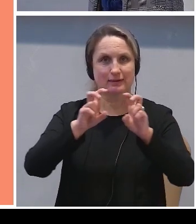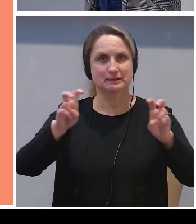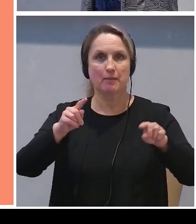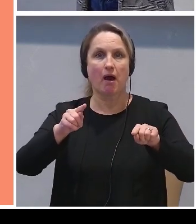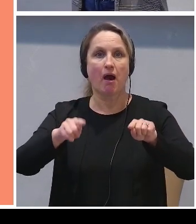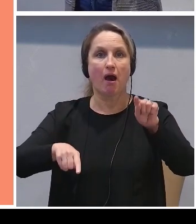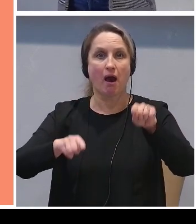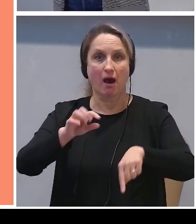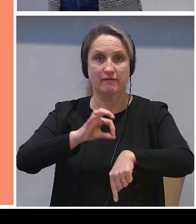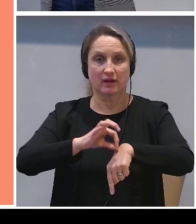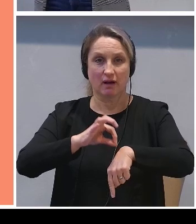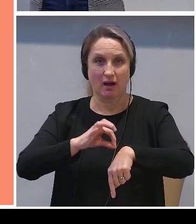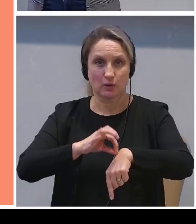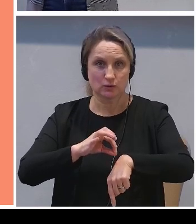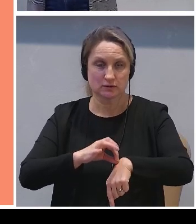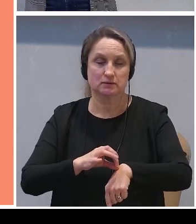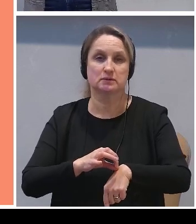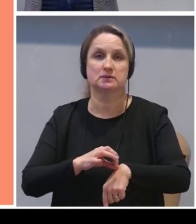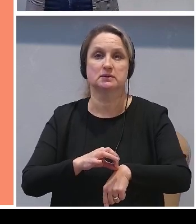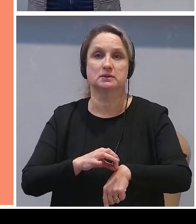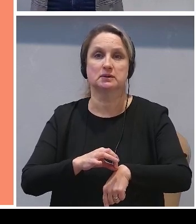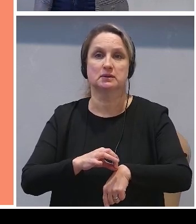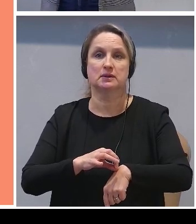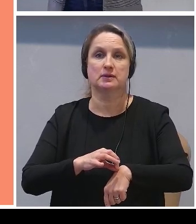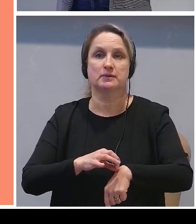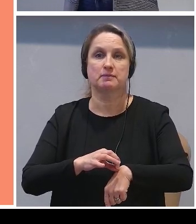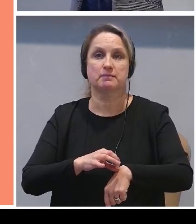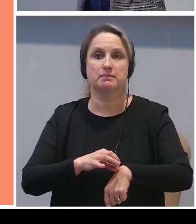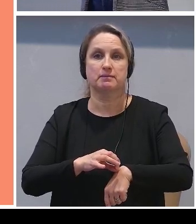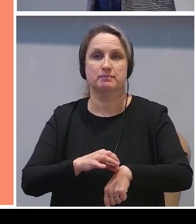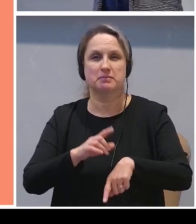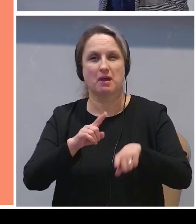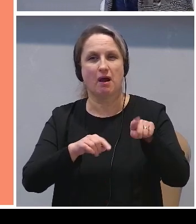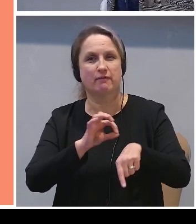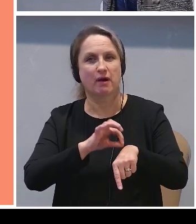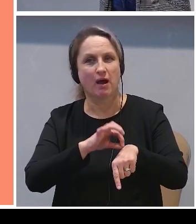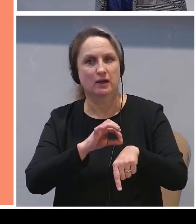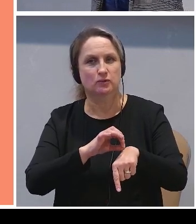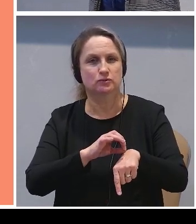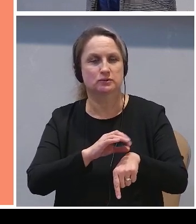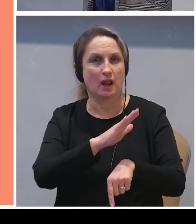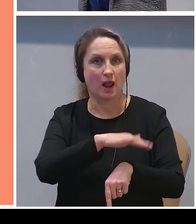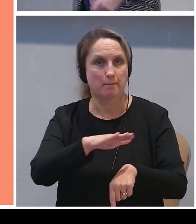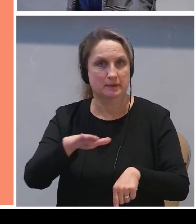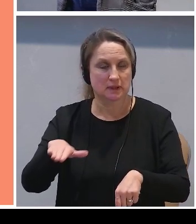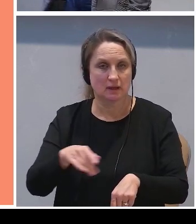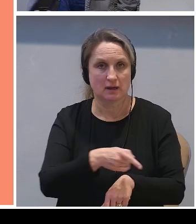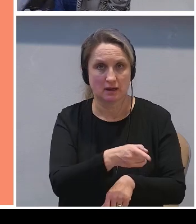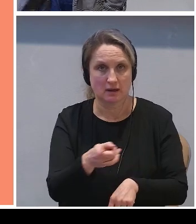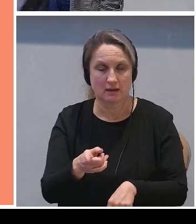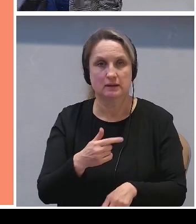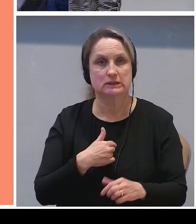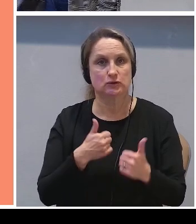genetic analysis from some samples collected during the clinical trial. And we say, okay, there are, for instance,